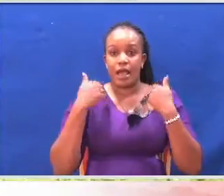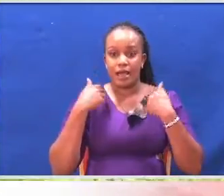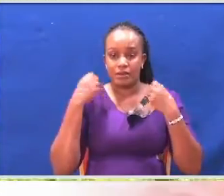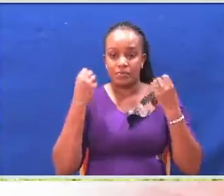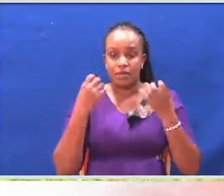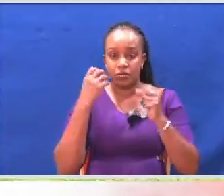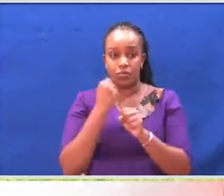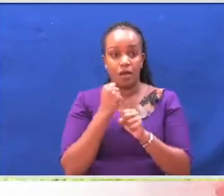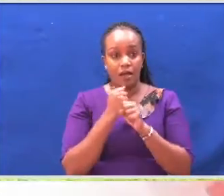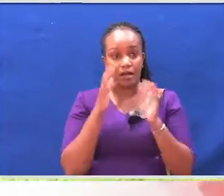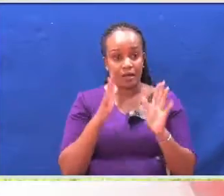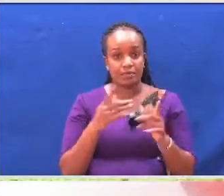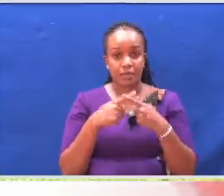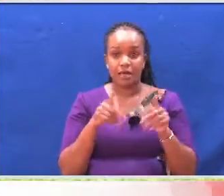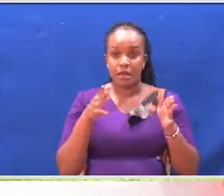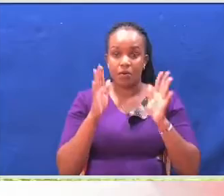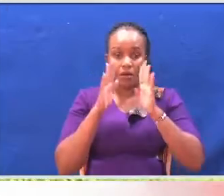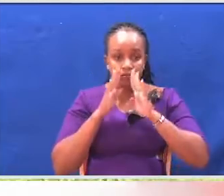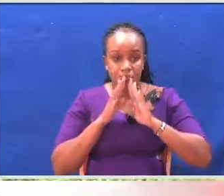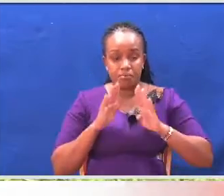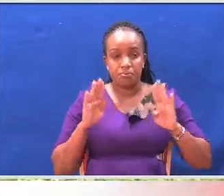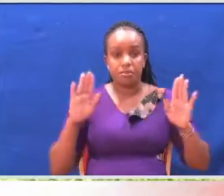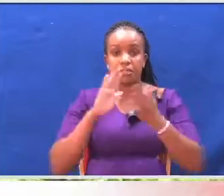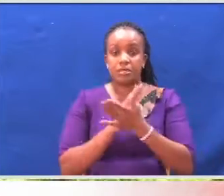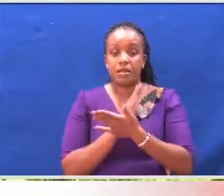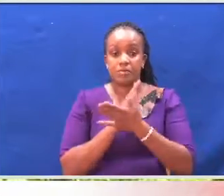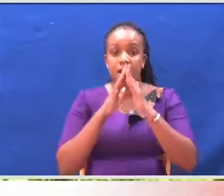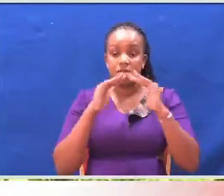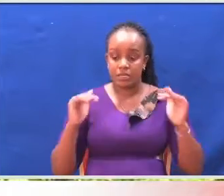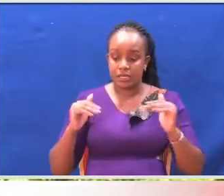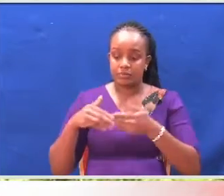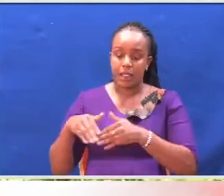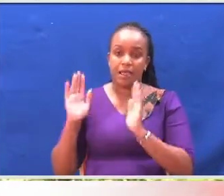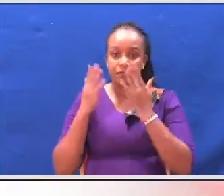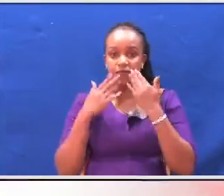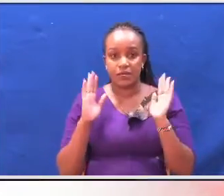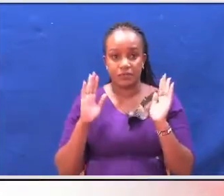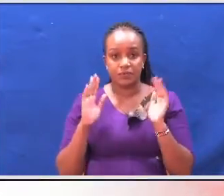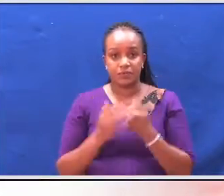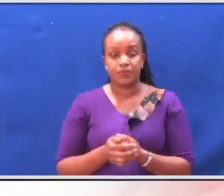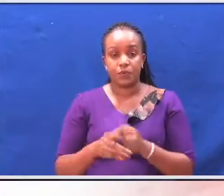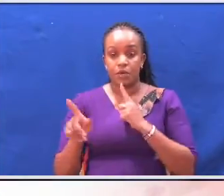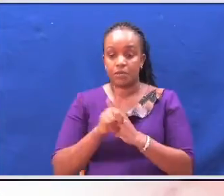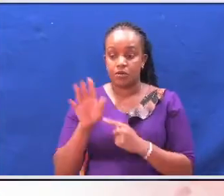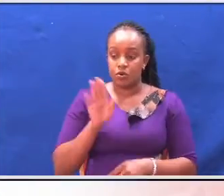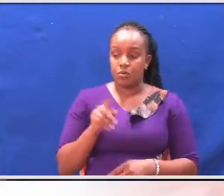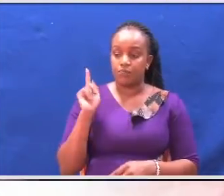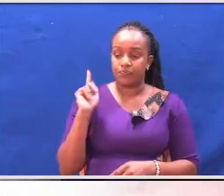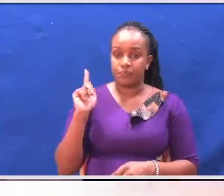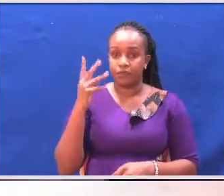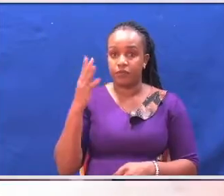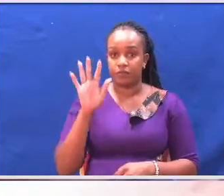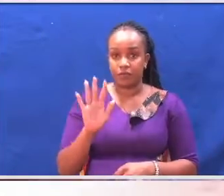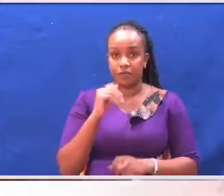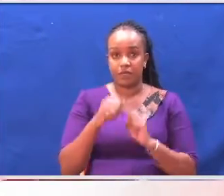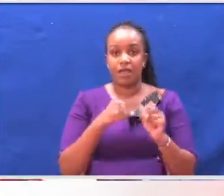employees. It's dead silent here. Some houses seem abandoned. We meet a 45-year-old Jacqueline Okaka